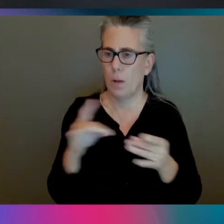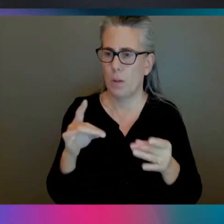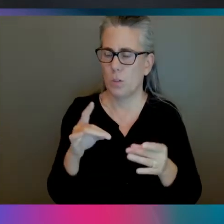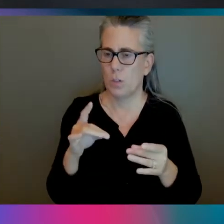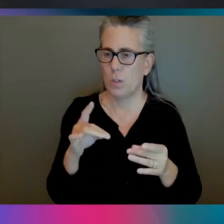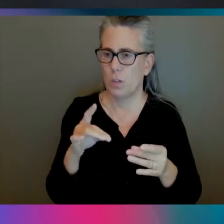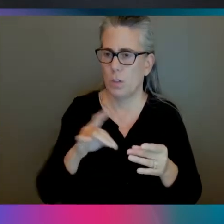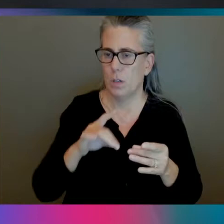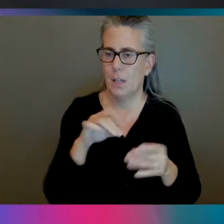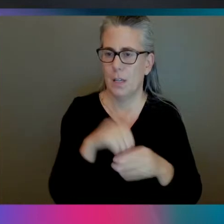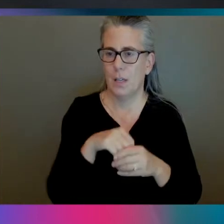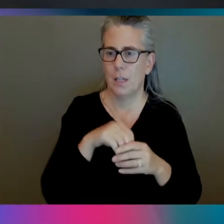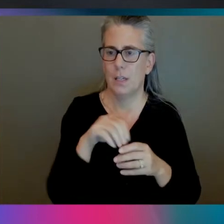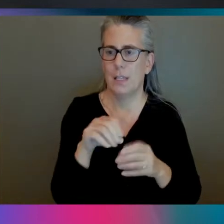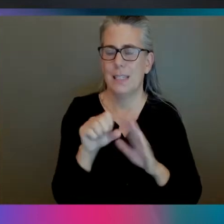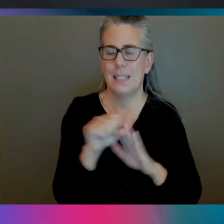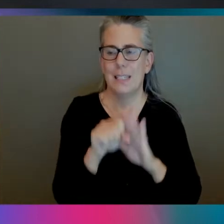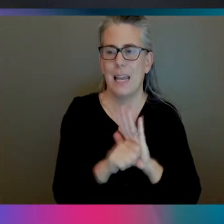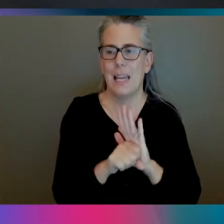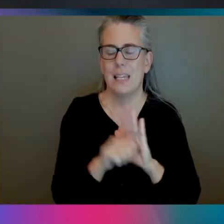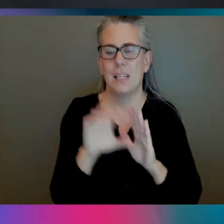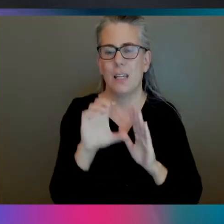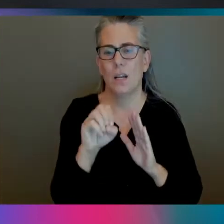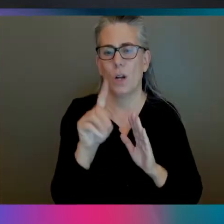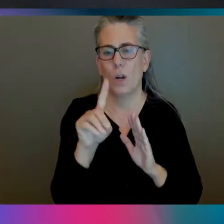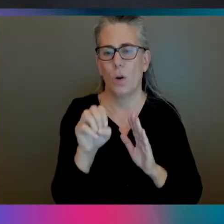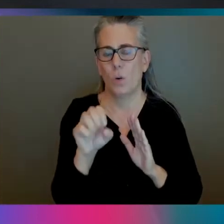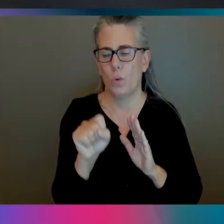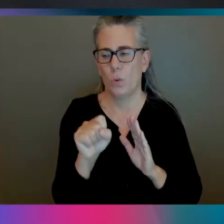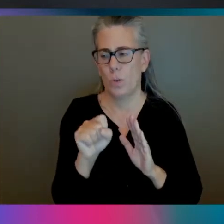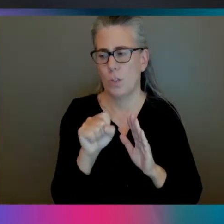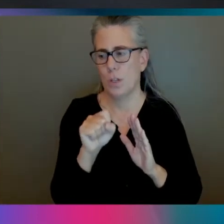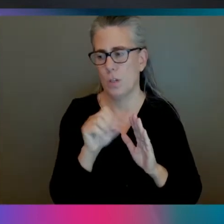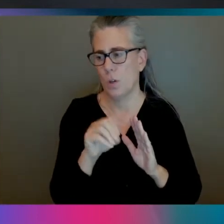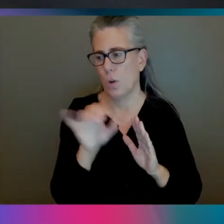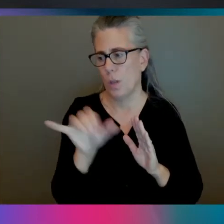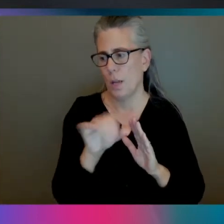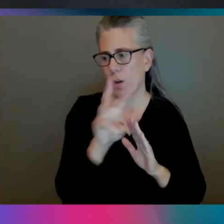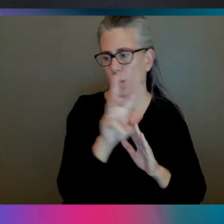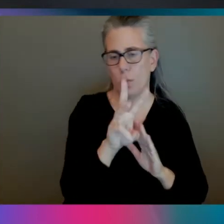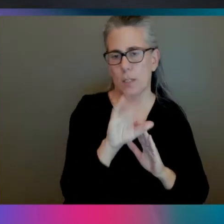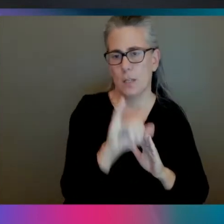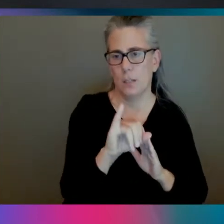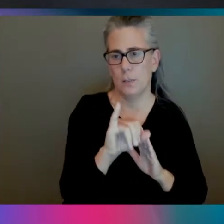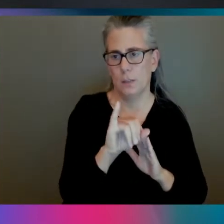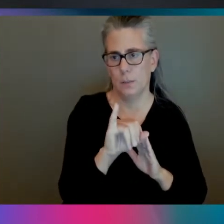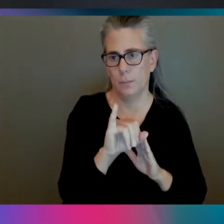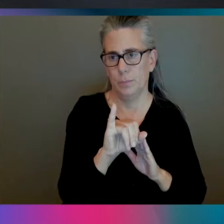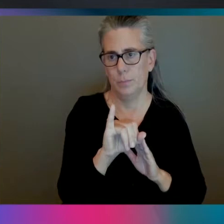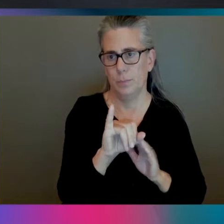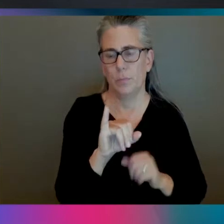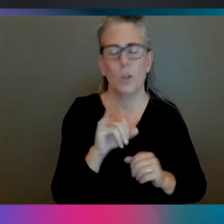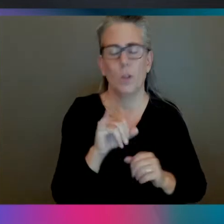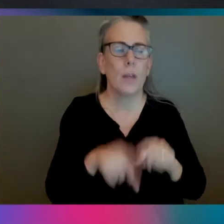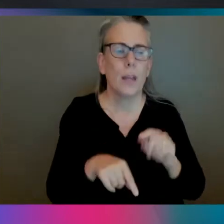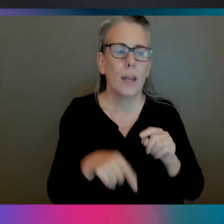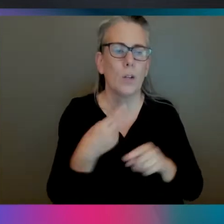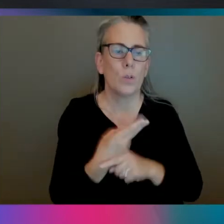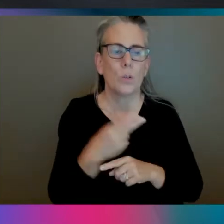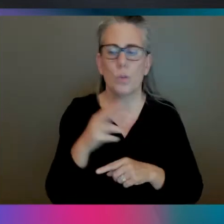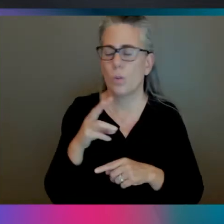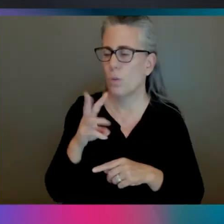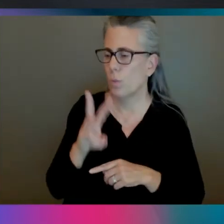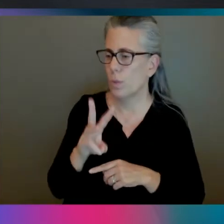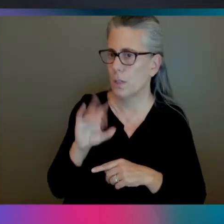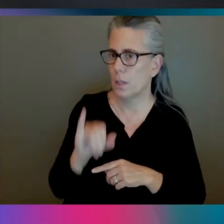Wisconsin, WI, and our models don't like having to deal with state codes, right? You can't do state codes like 2 times